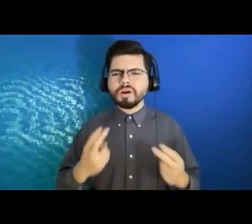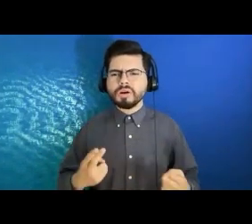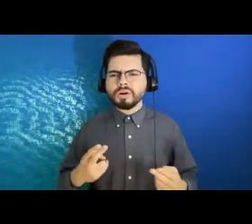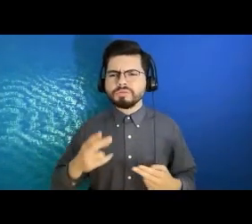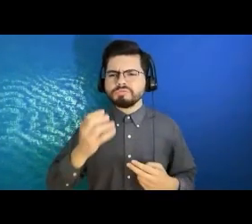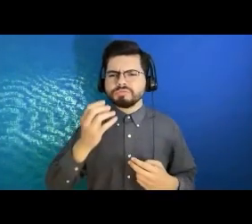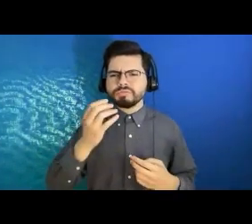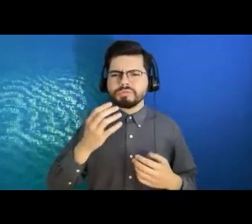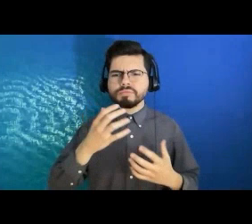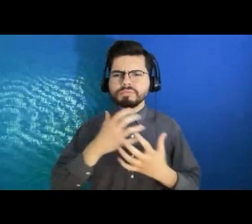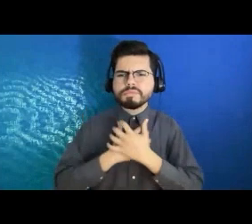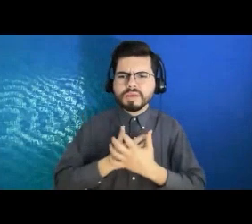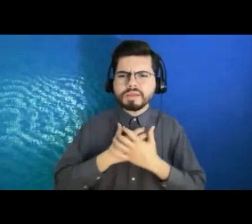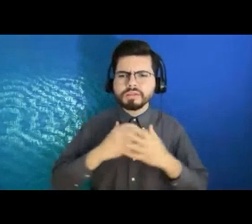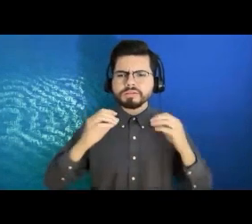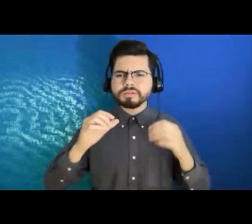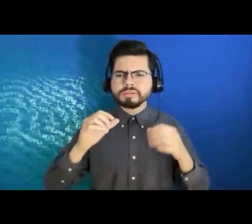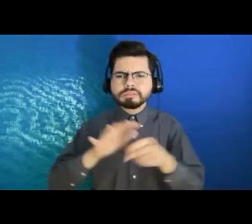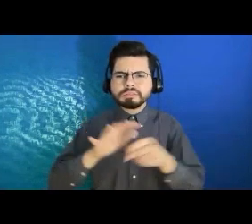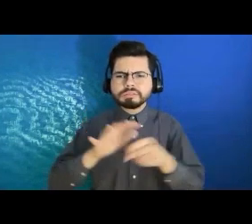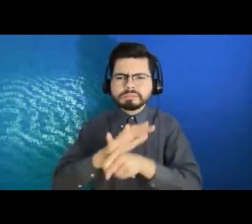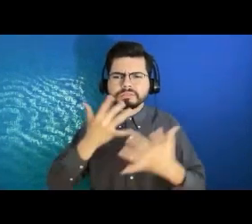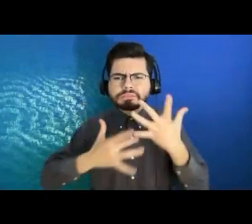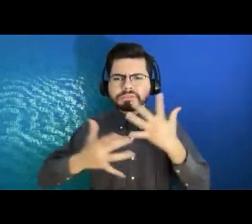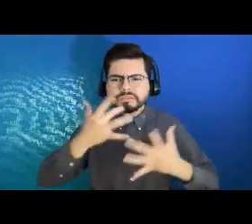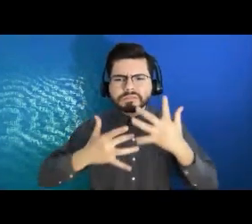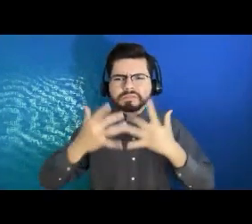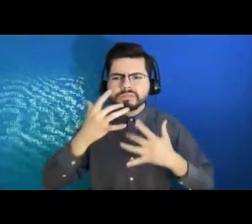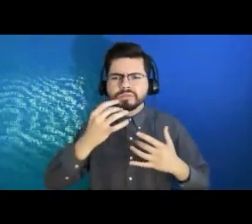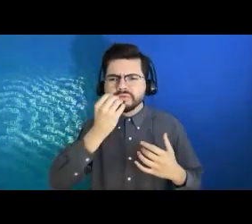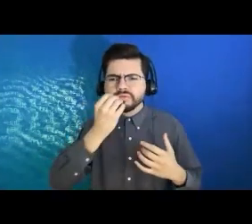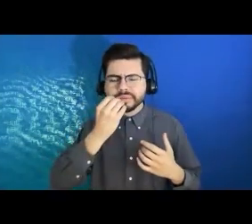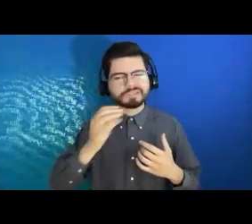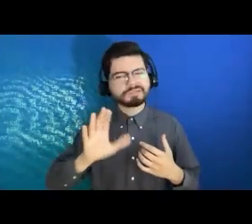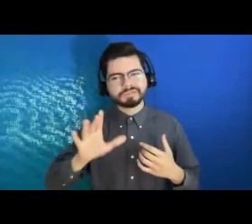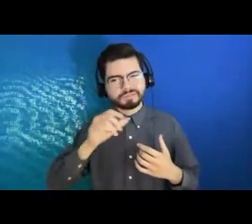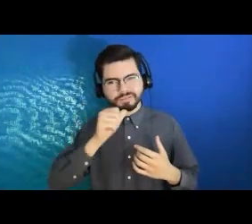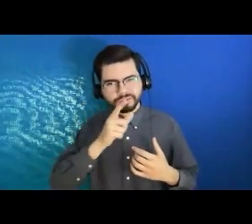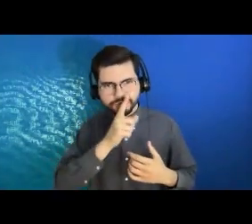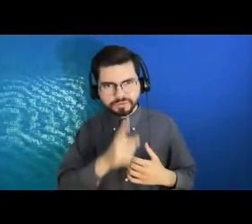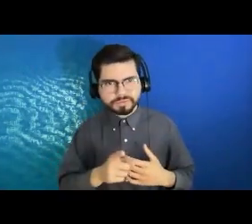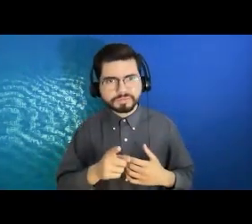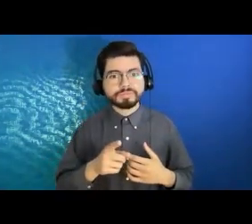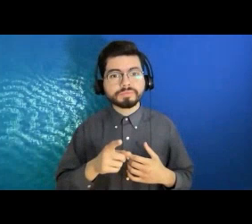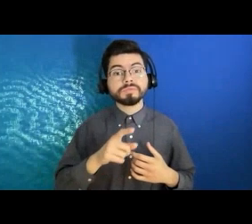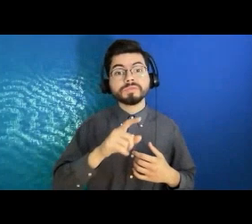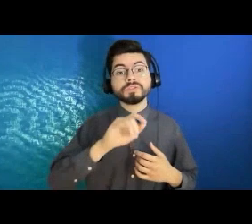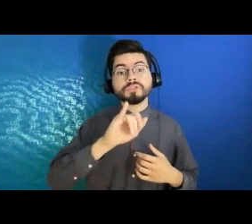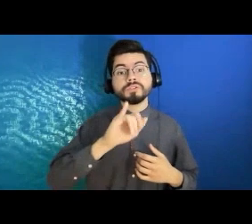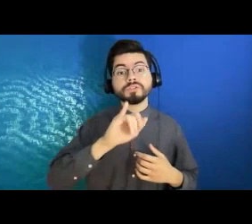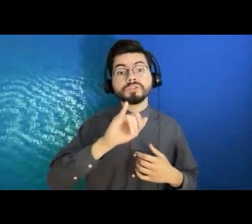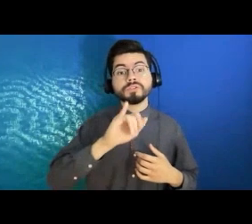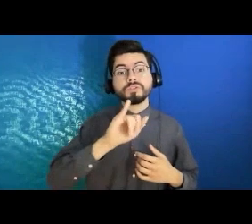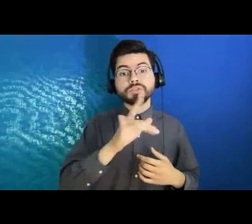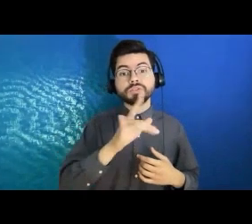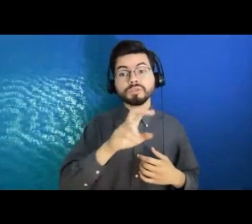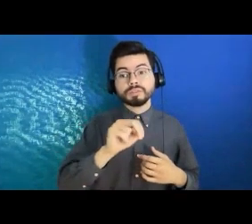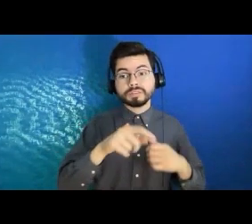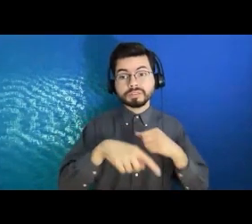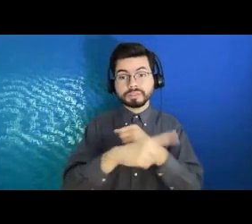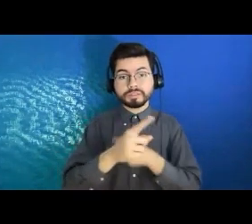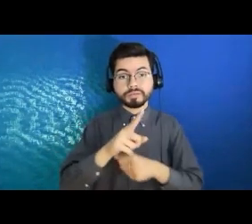the Julian date, it's a numerical system for days. So Julian date 150 is May. So this shows over time.